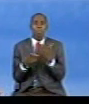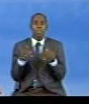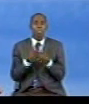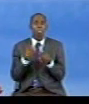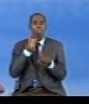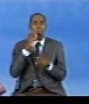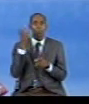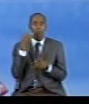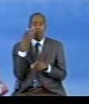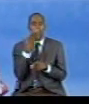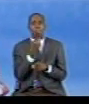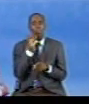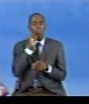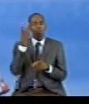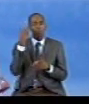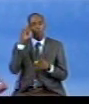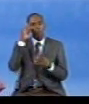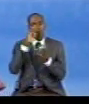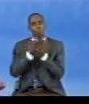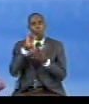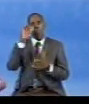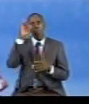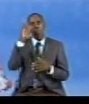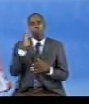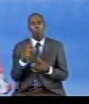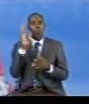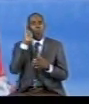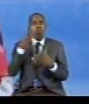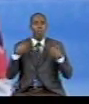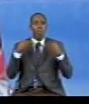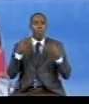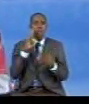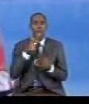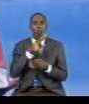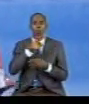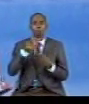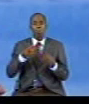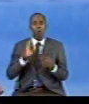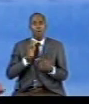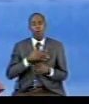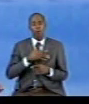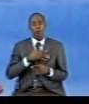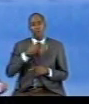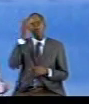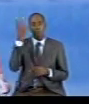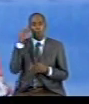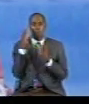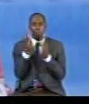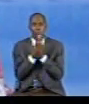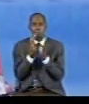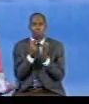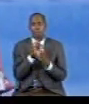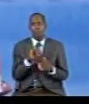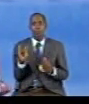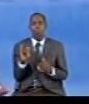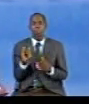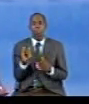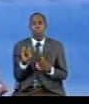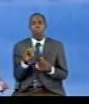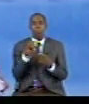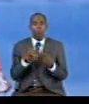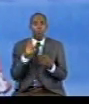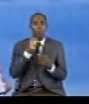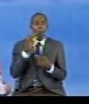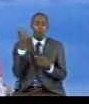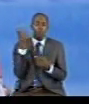believing God that God will heal me. So when daddy was praying, when our daddy was about to dish out the blessings from the power of